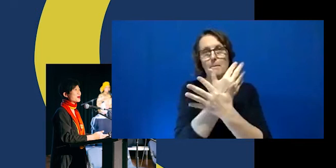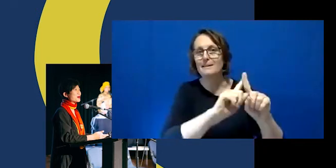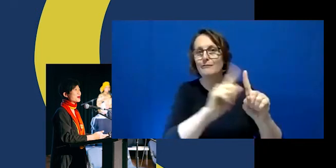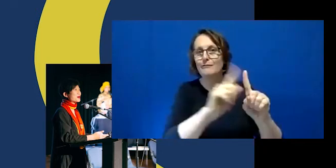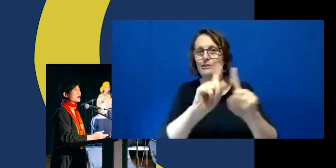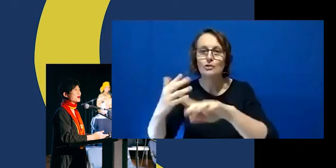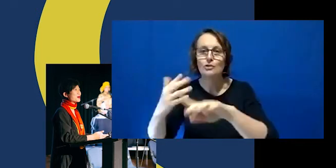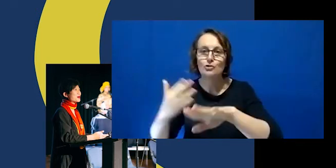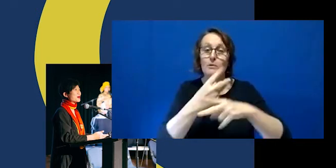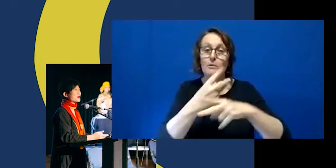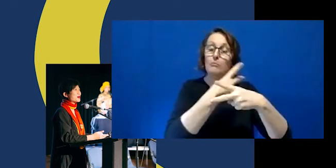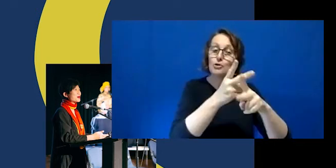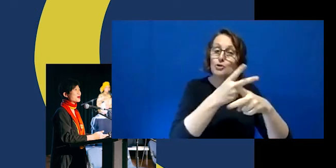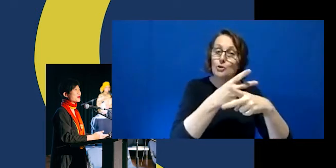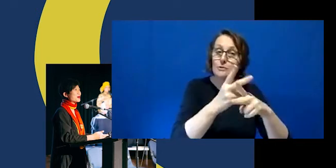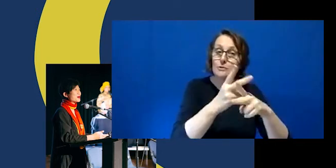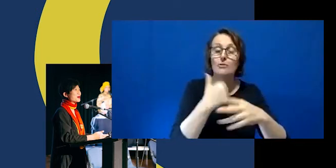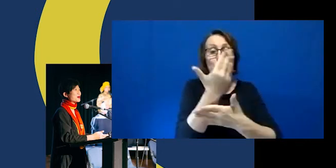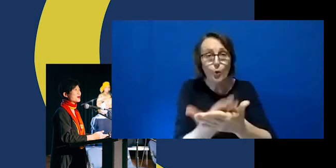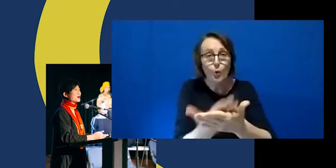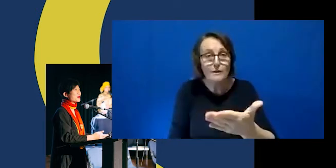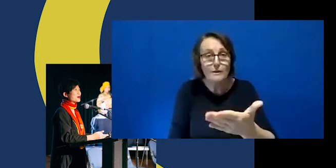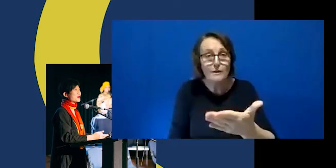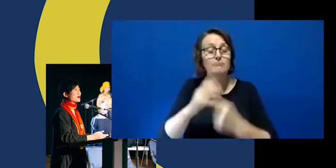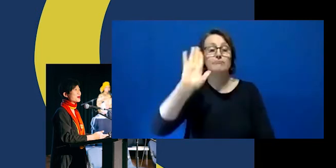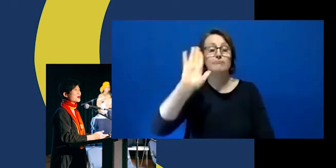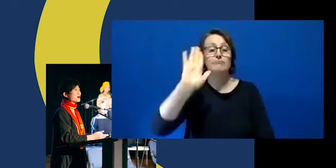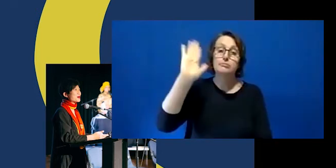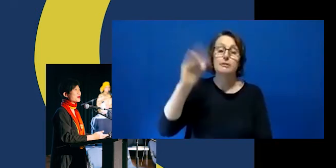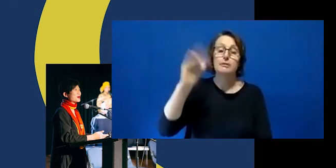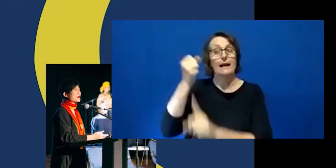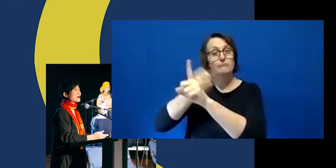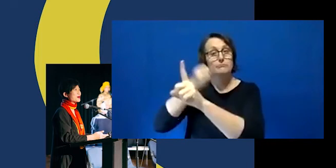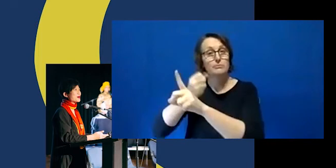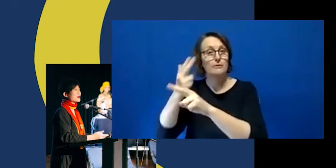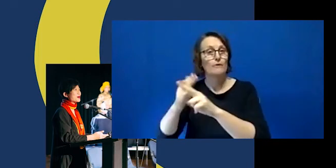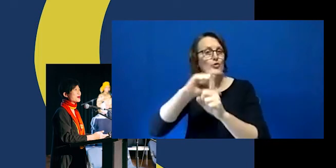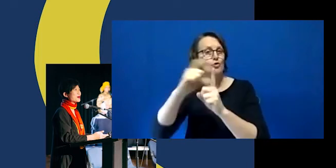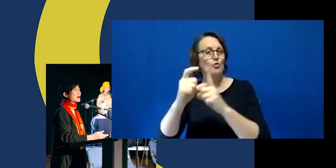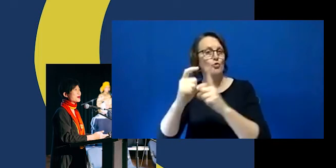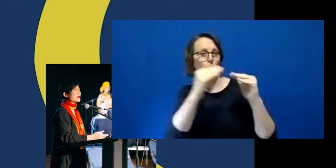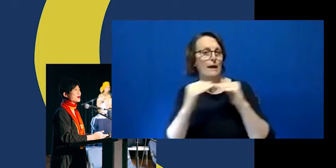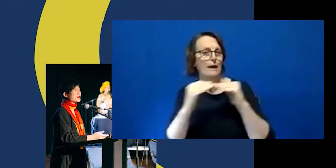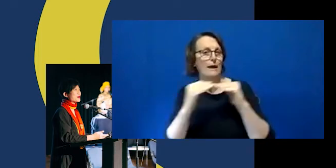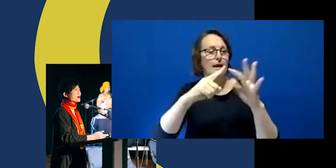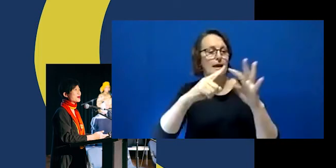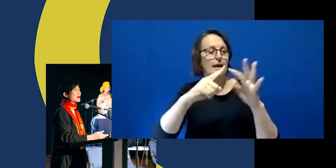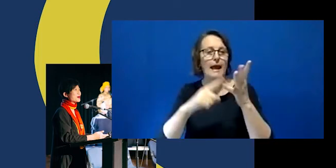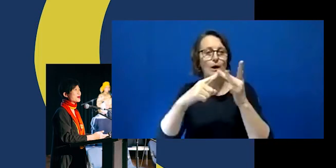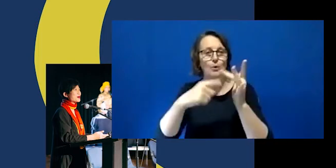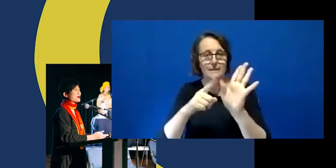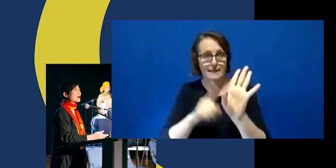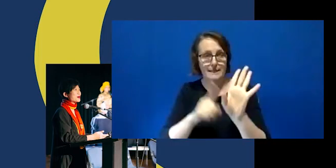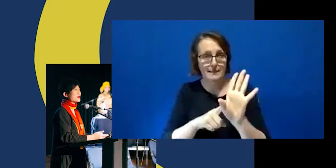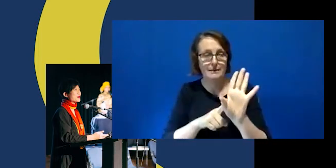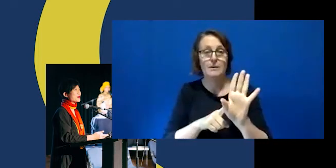an independent storyteller and public speaker, as well as an advocate for cultural equity. She is also the program producer at Theatre Network